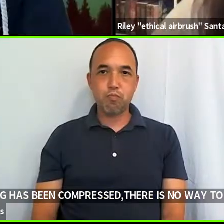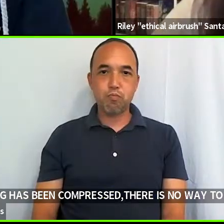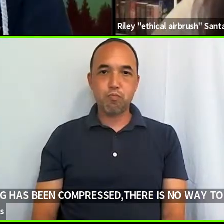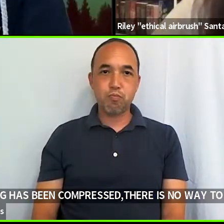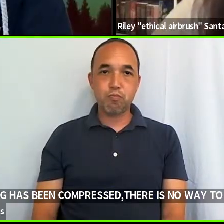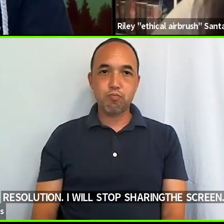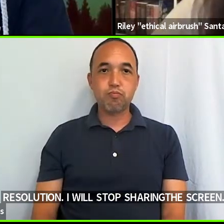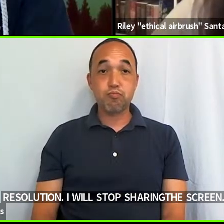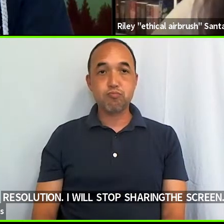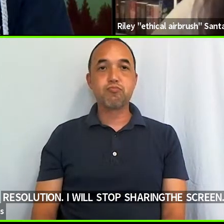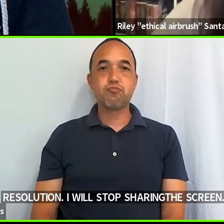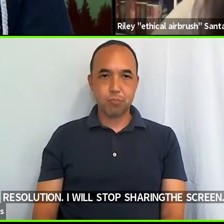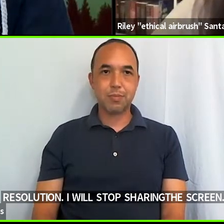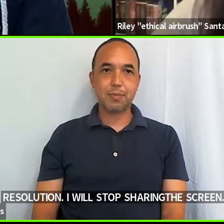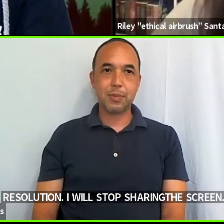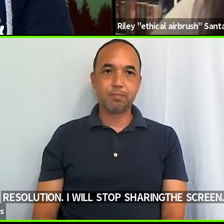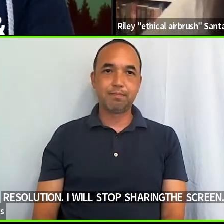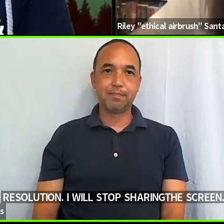Stop sharing.